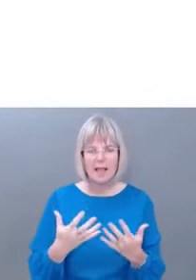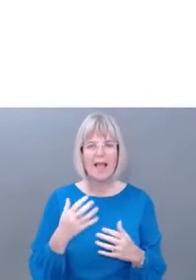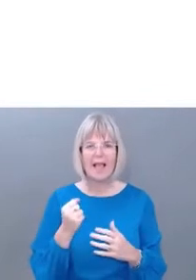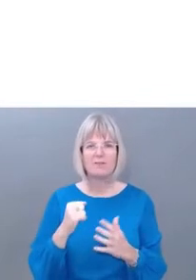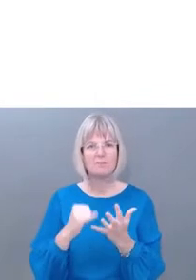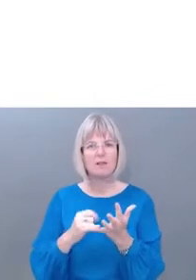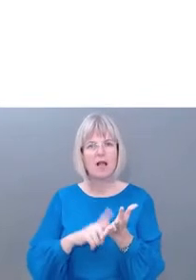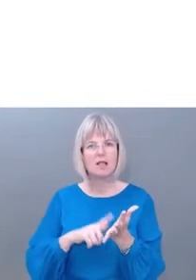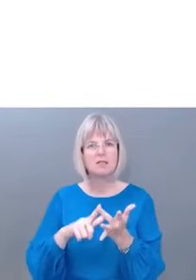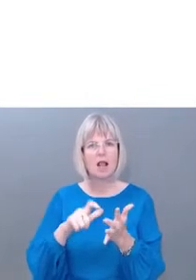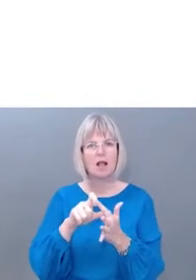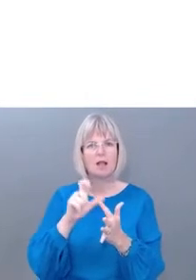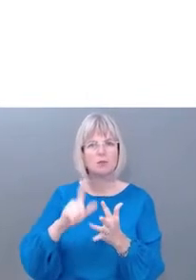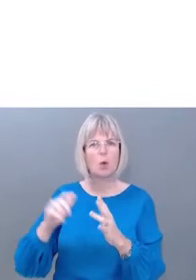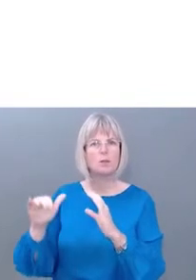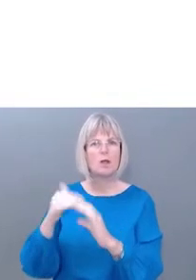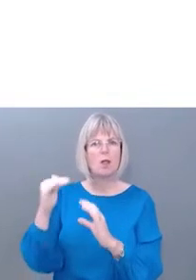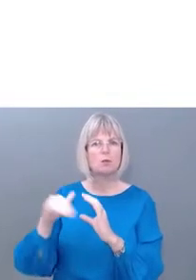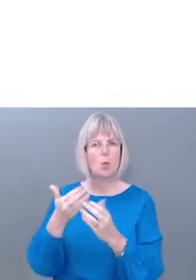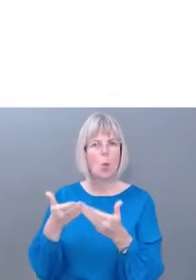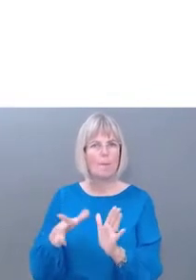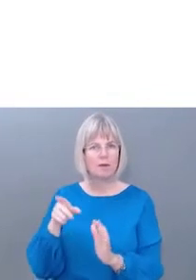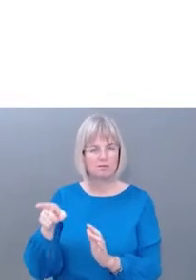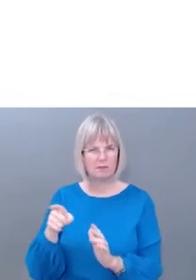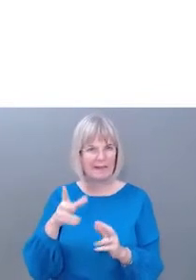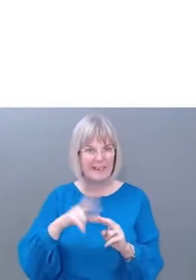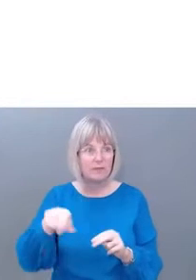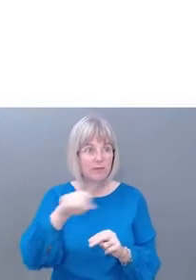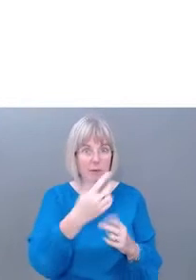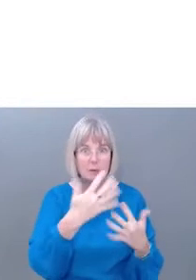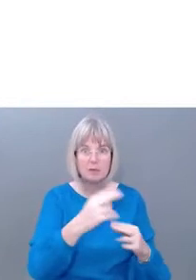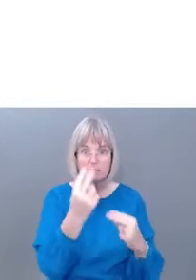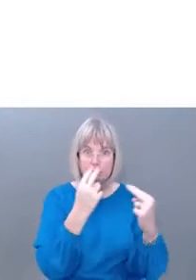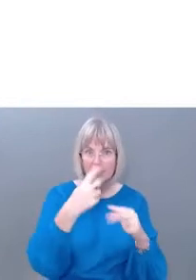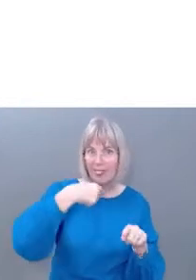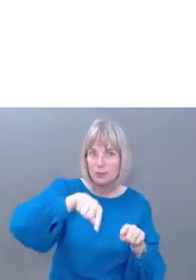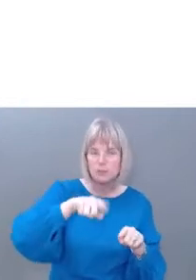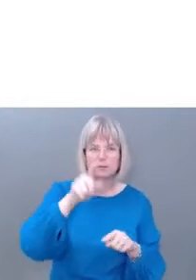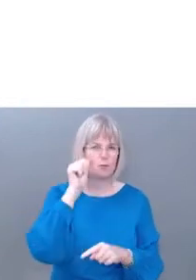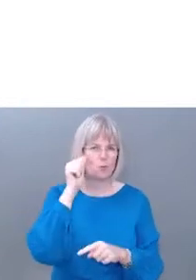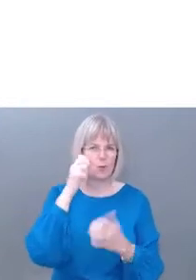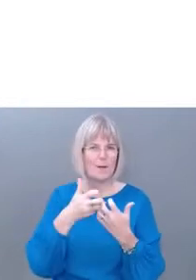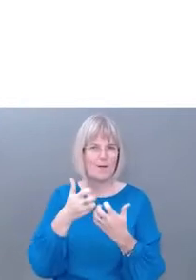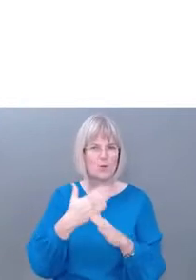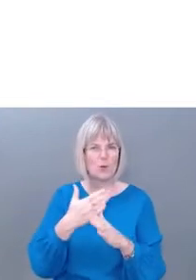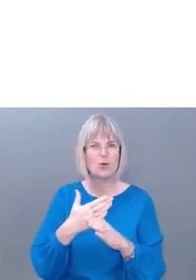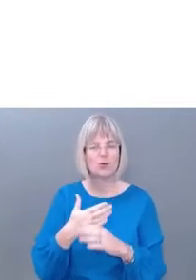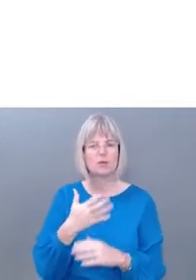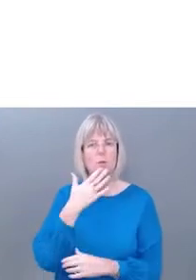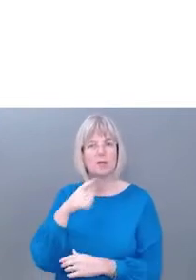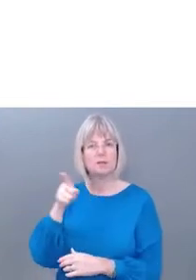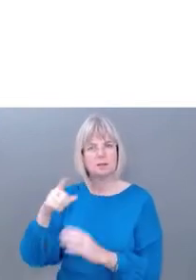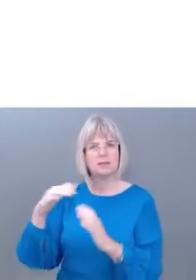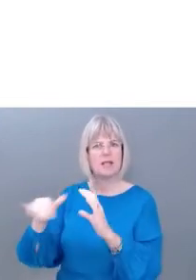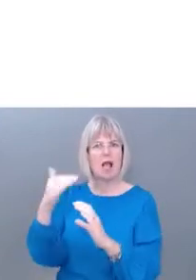other sessions this week will be familiar with how that works. Please put your questions in the Slido window